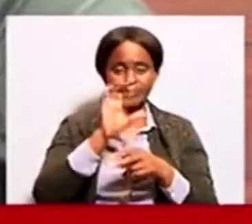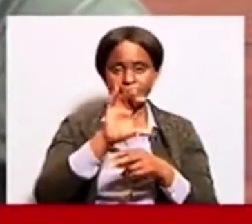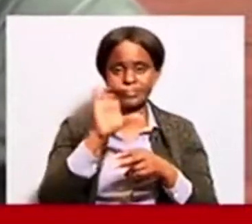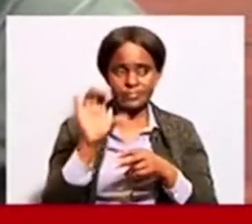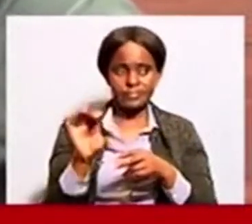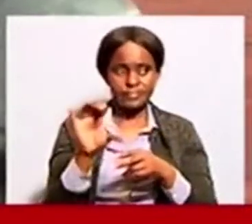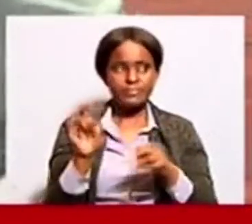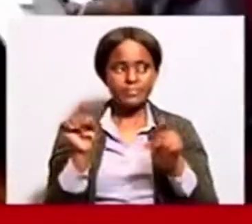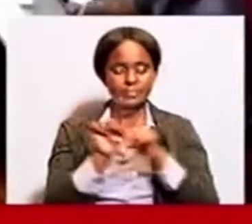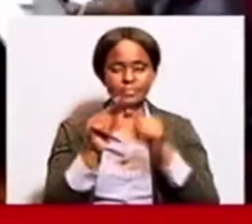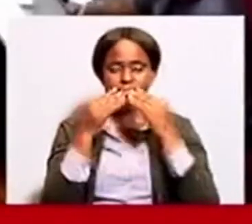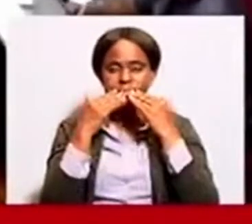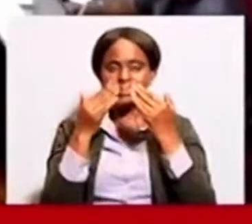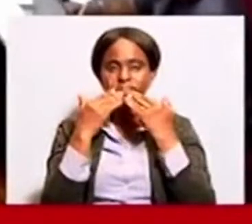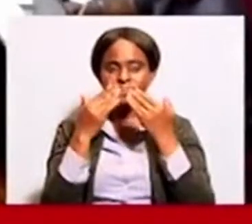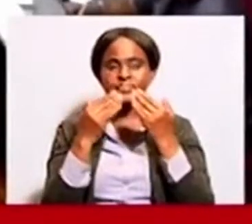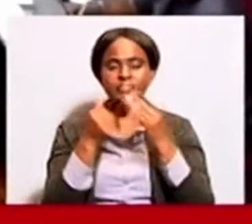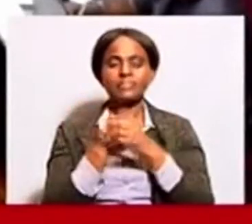Shakafuso. Thank you.